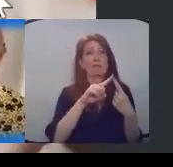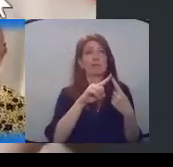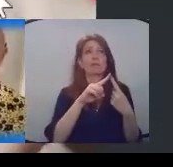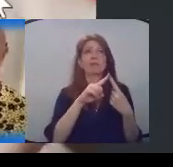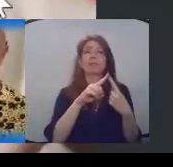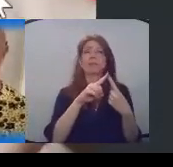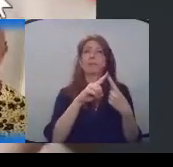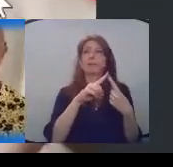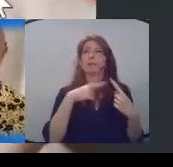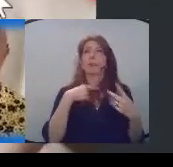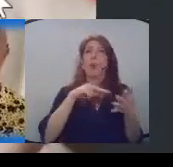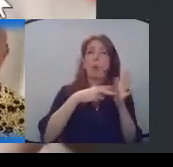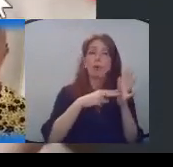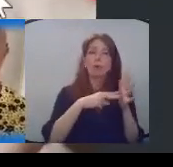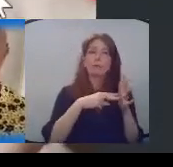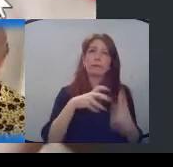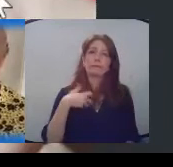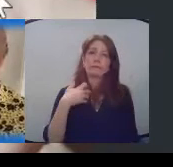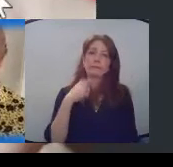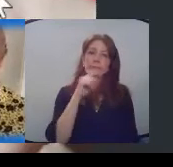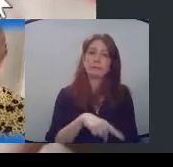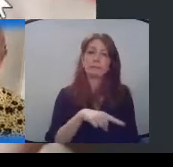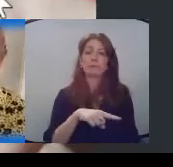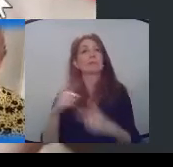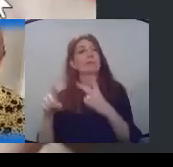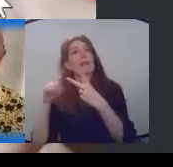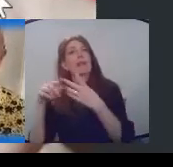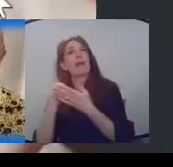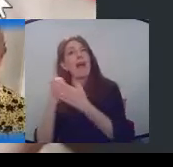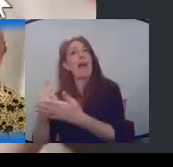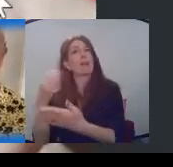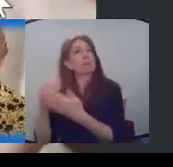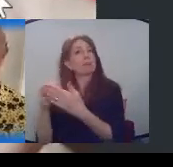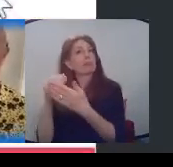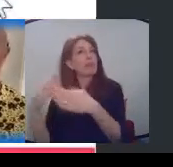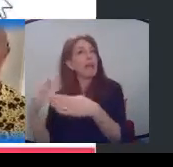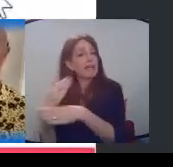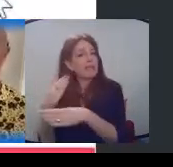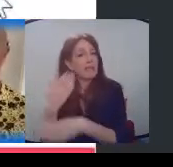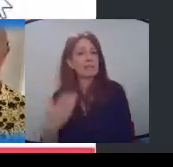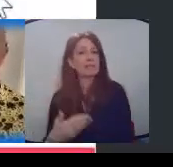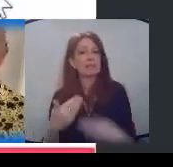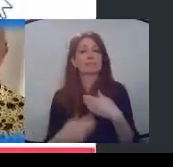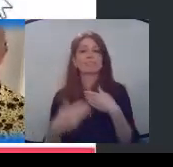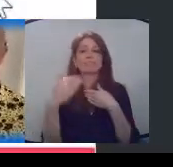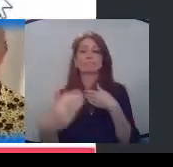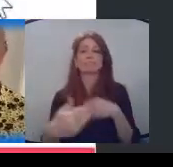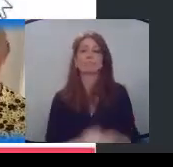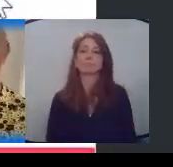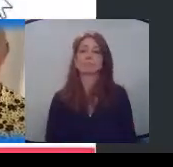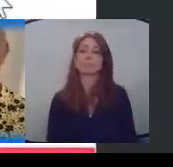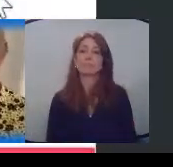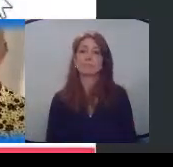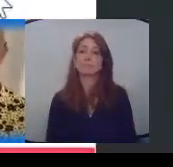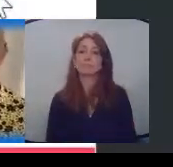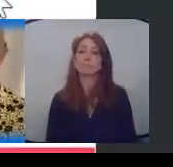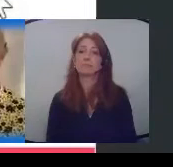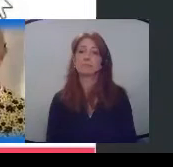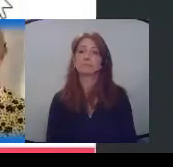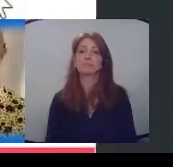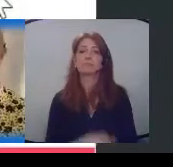organizing, and the second one, to help fund activities. So moving on. We just won a big award